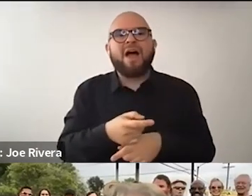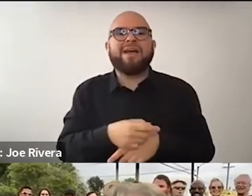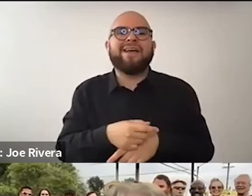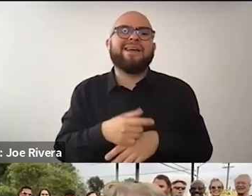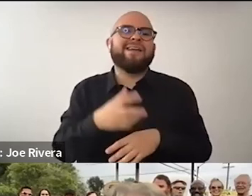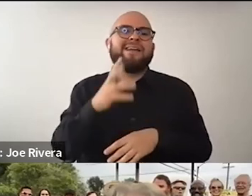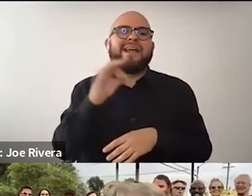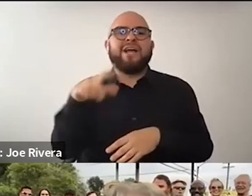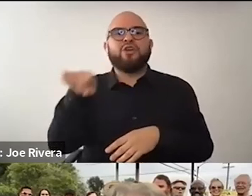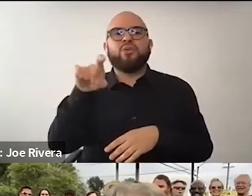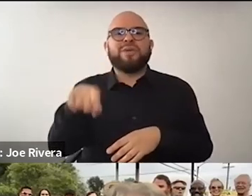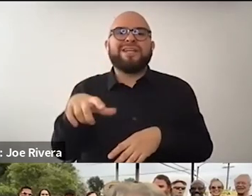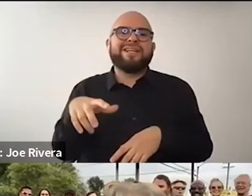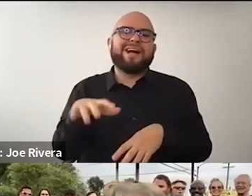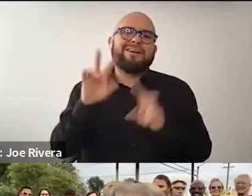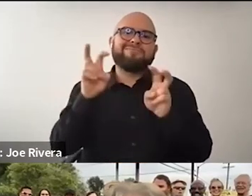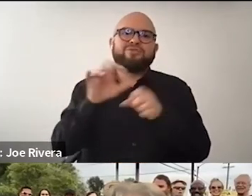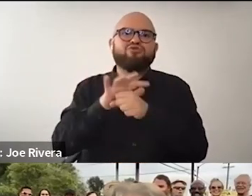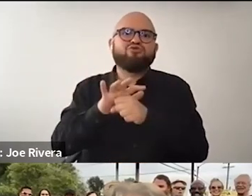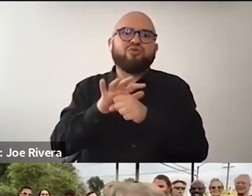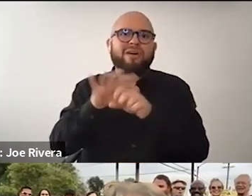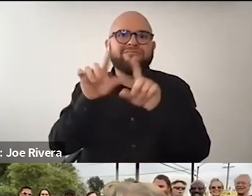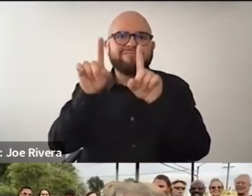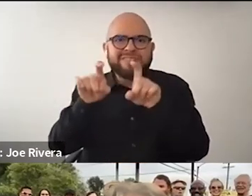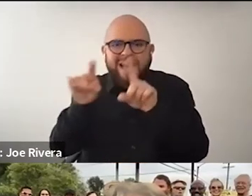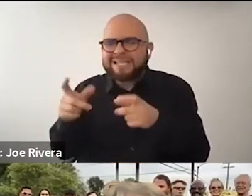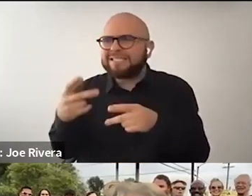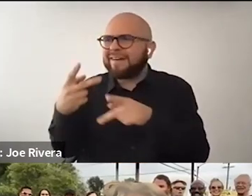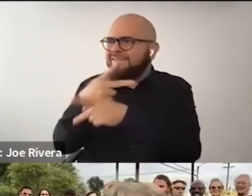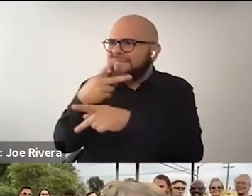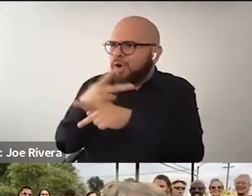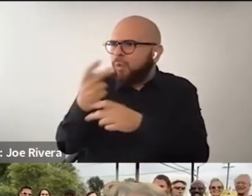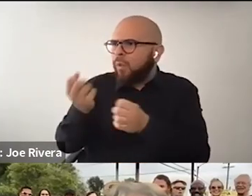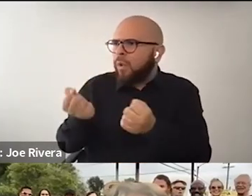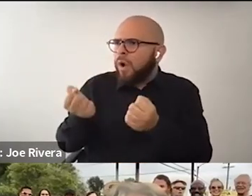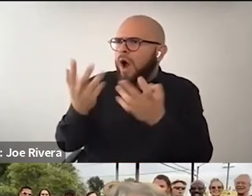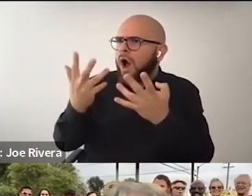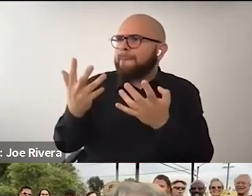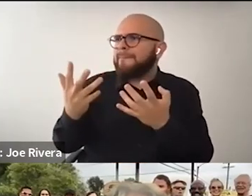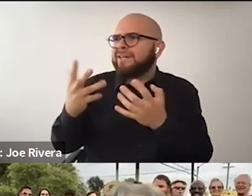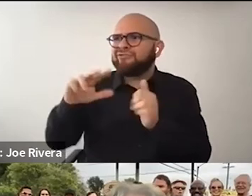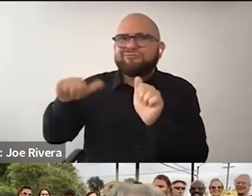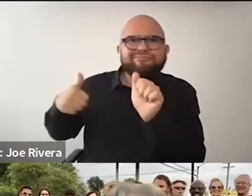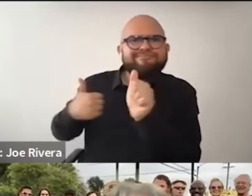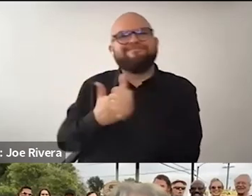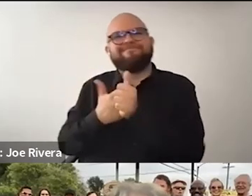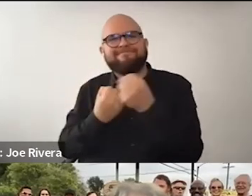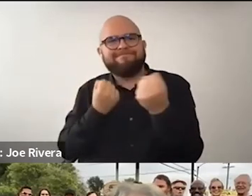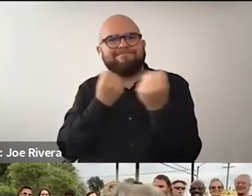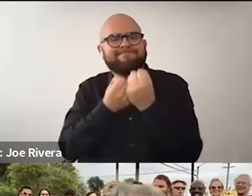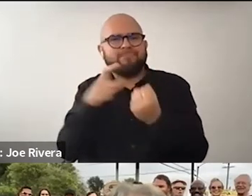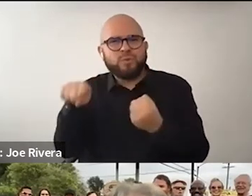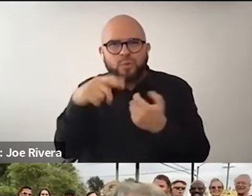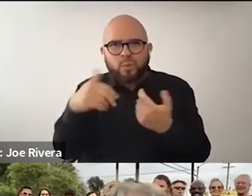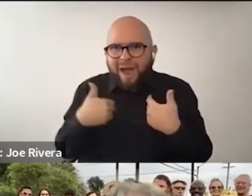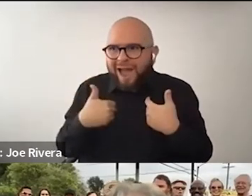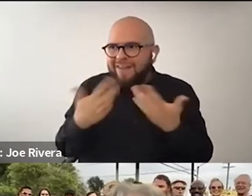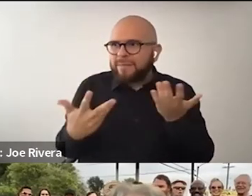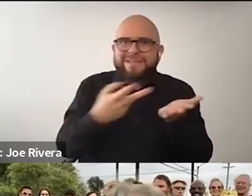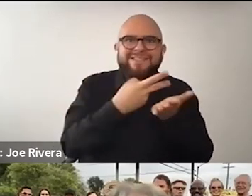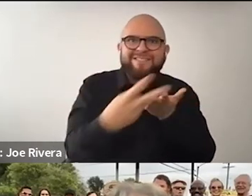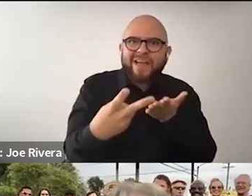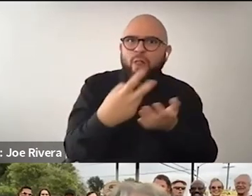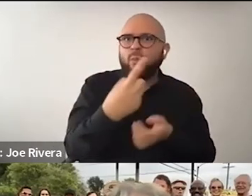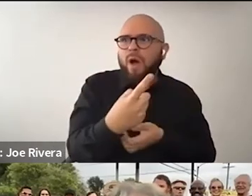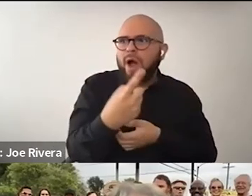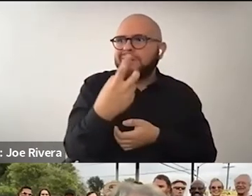how much solidarity you have might fail 1, 2, 20 times. But it's this continuing work, the personalization that people talked about,